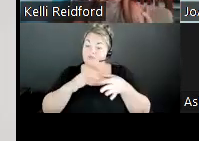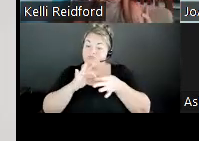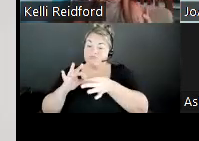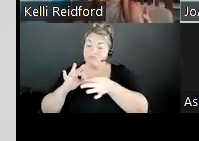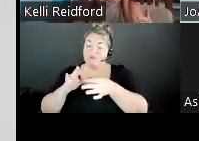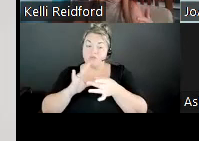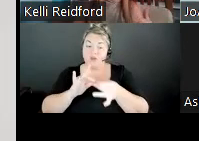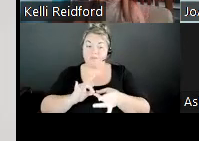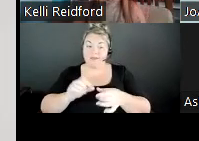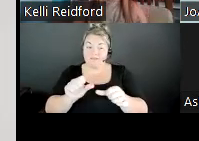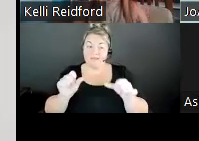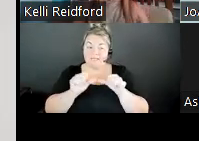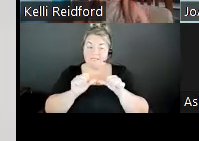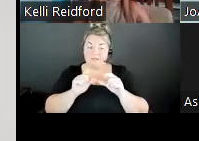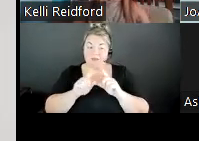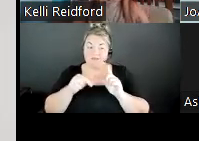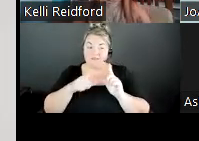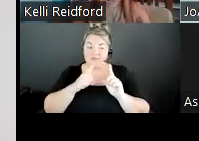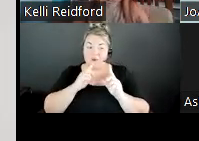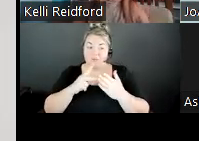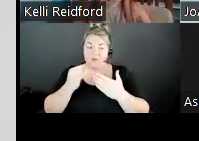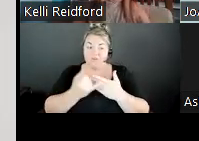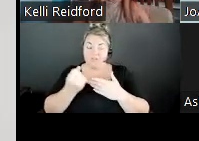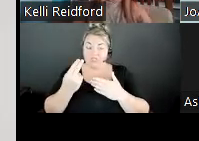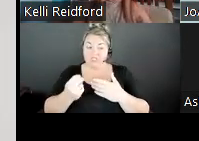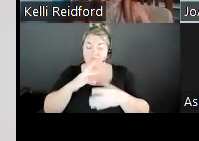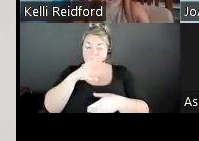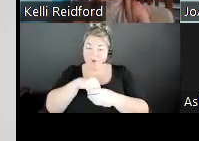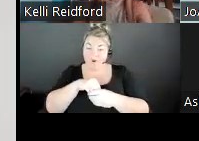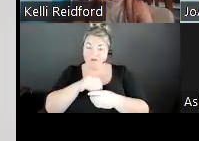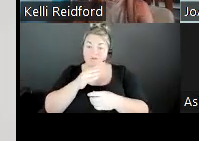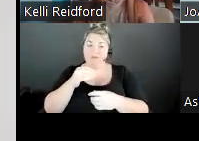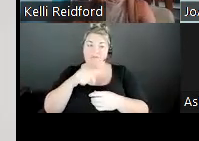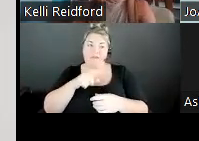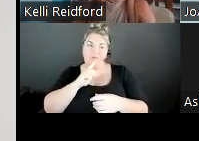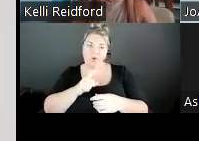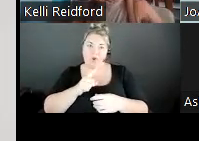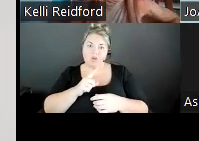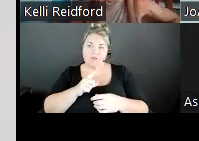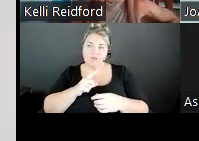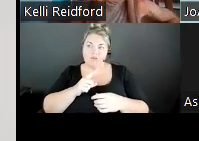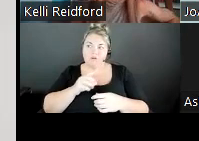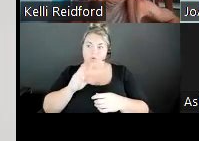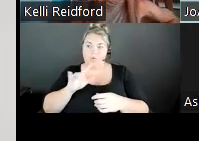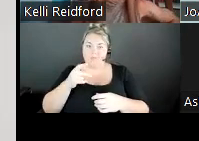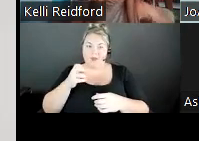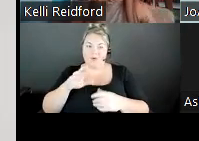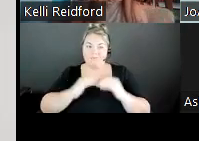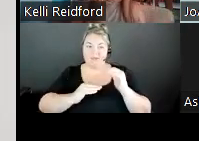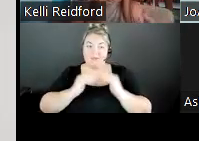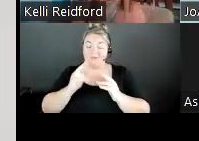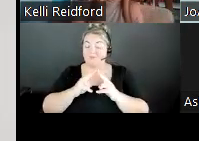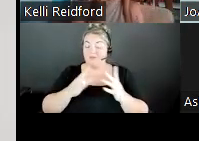some of these spaces, but these are projects that she has been a part of, and these are Well Power's buildings. So I'm